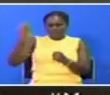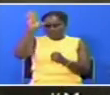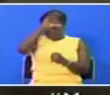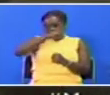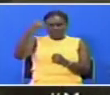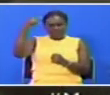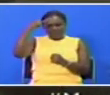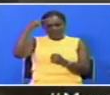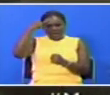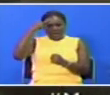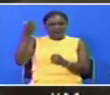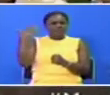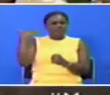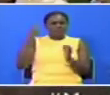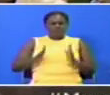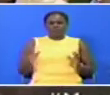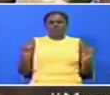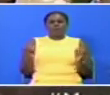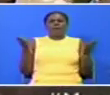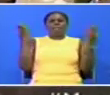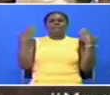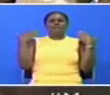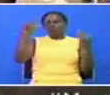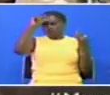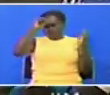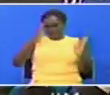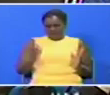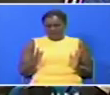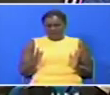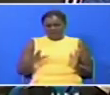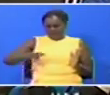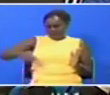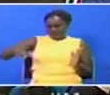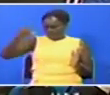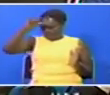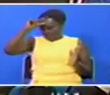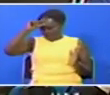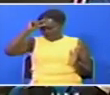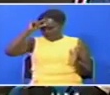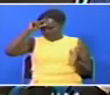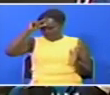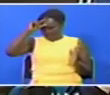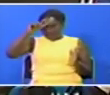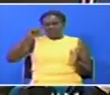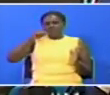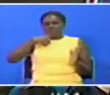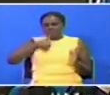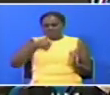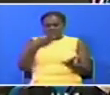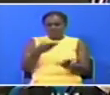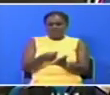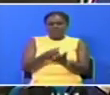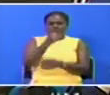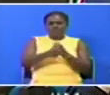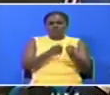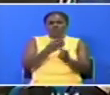mind of his predecessor, Meru Governor Peter Munya. The county governments might go into the new financial year